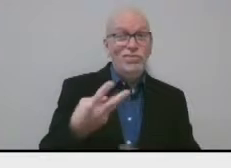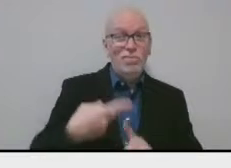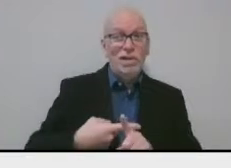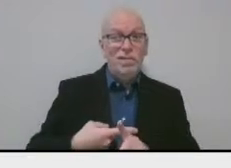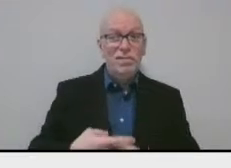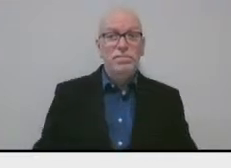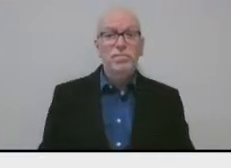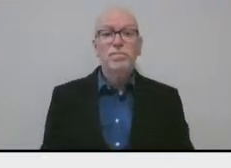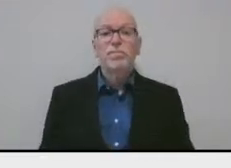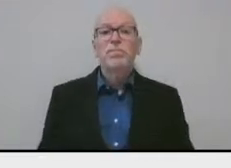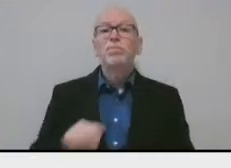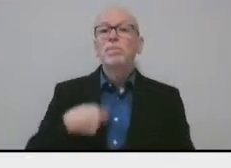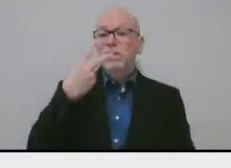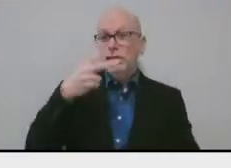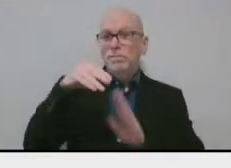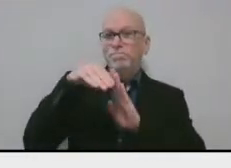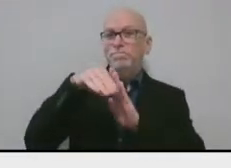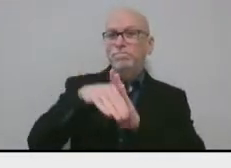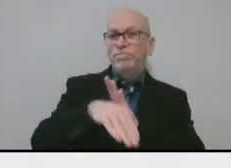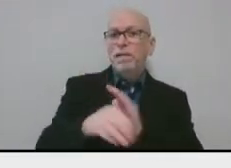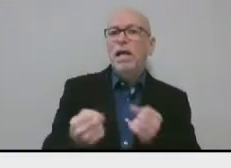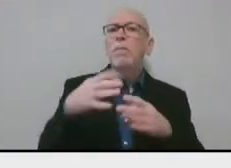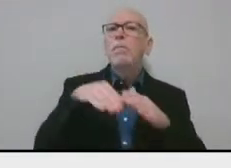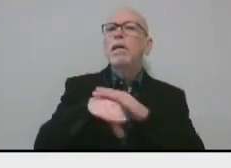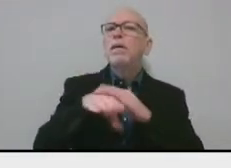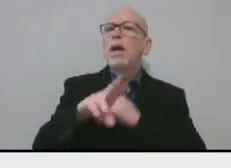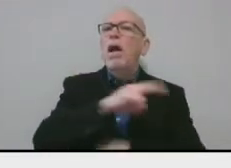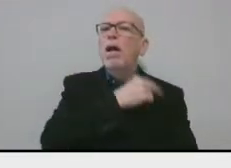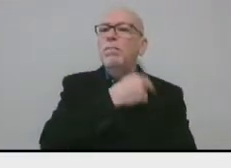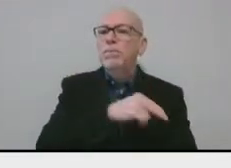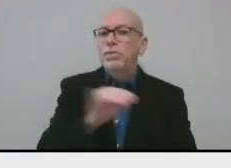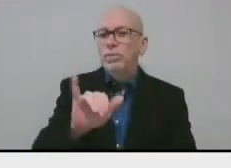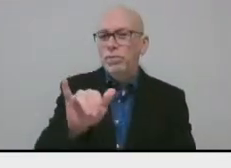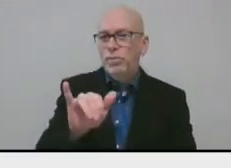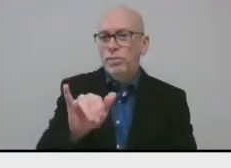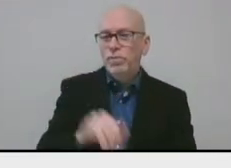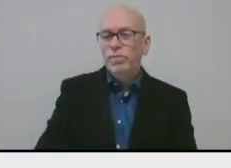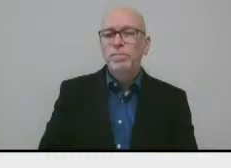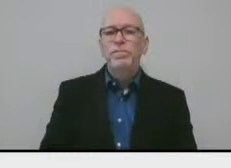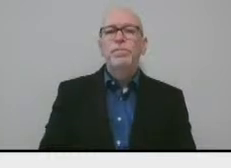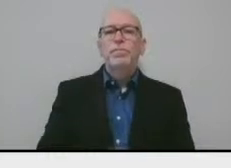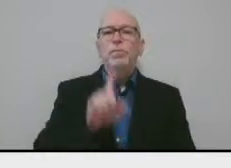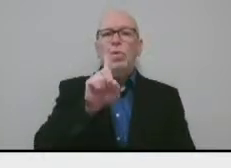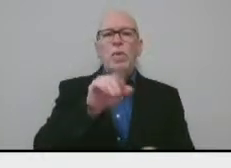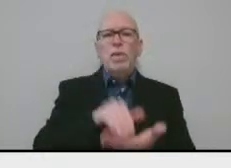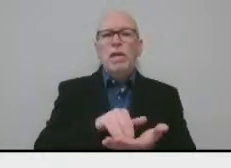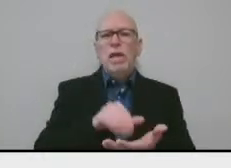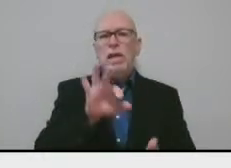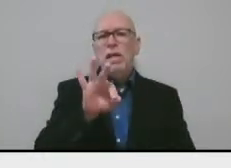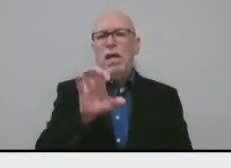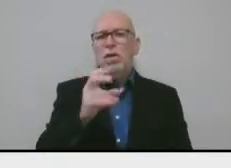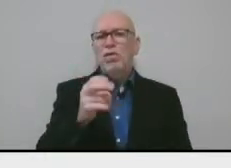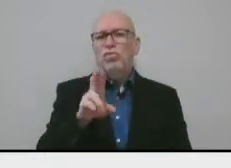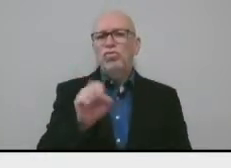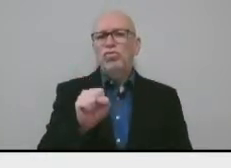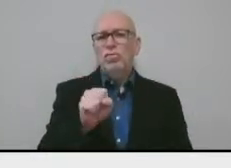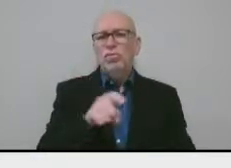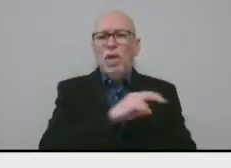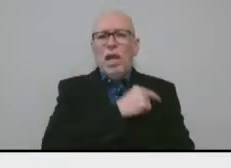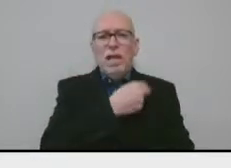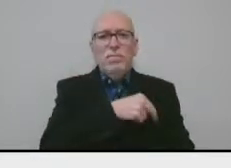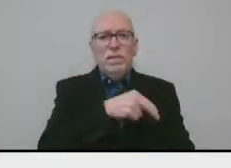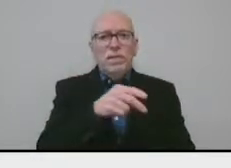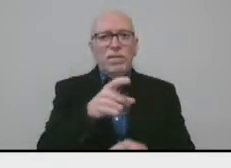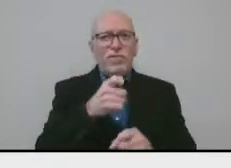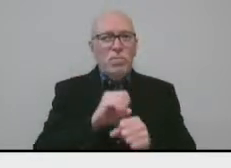have seen a decline in the number of Hoosiers hospitalized with COVID symptoms. About 1,900 Hoosiers were hospitalized with symptoms of